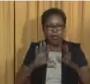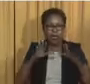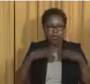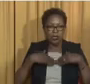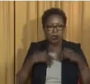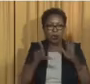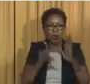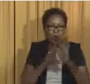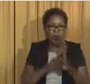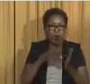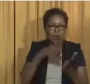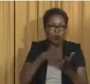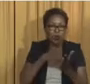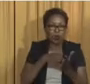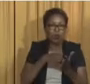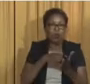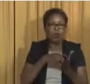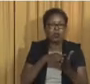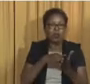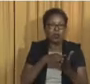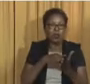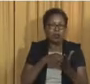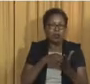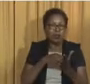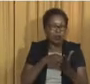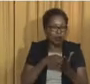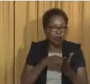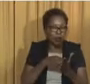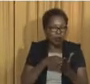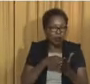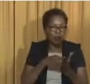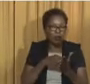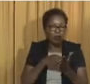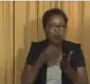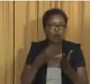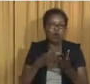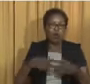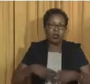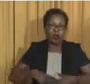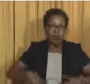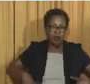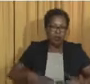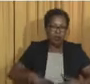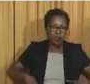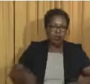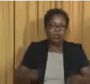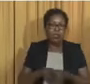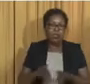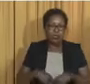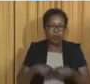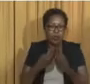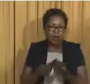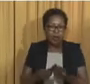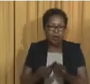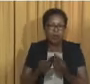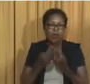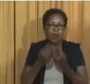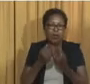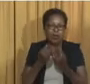the doctrine of non-refoulement of refugees and granting of immunity for visiting ends